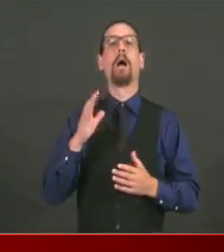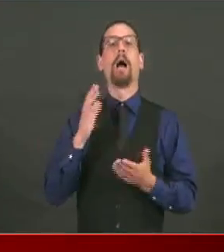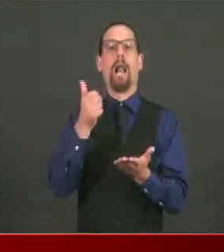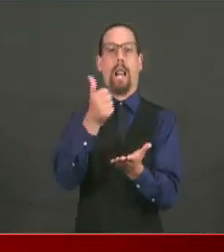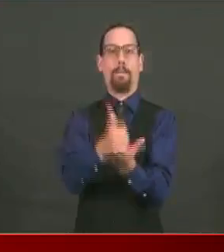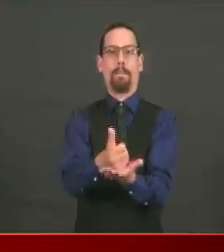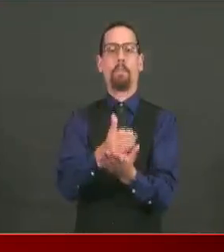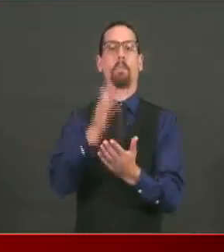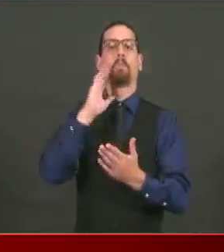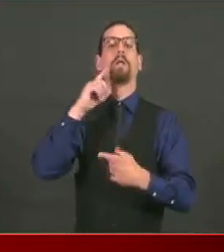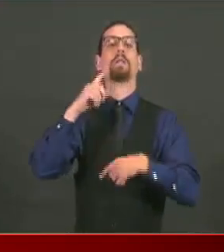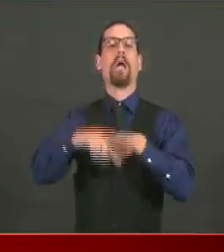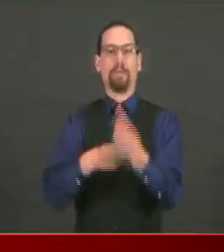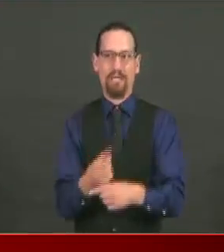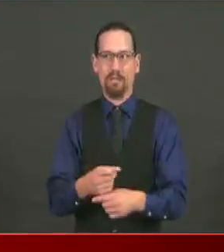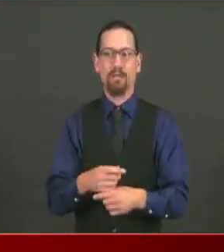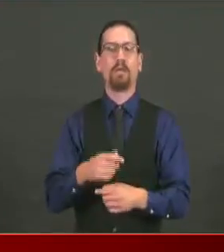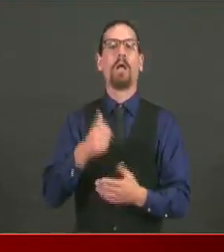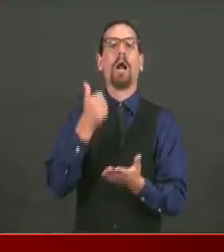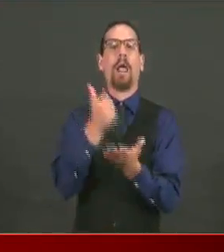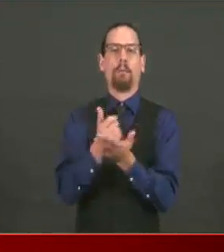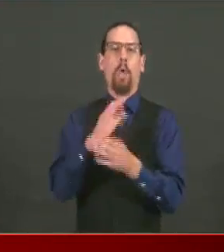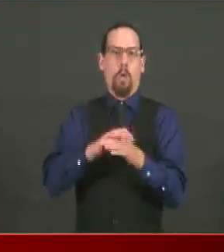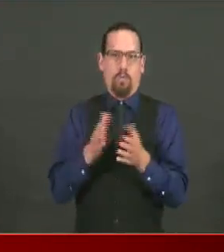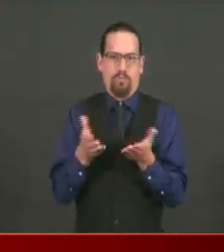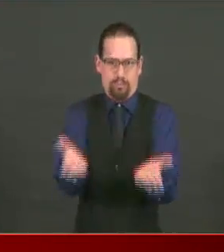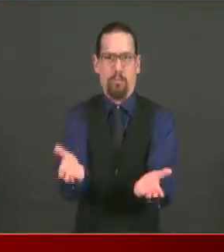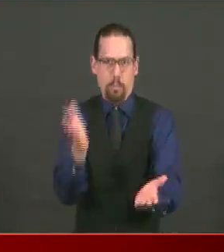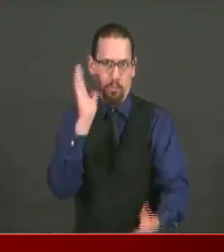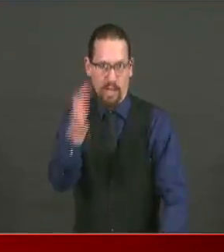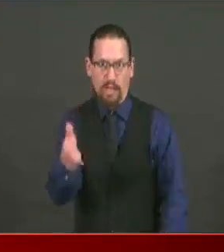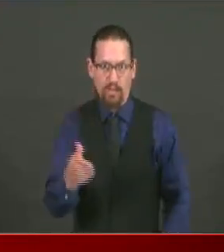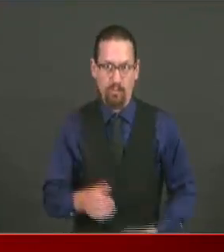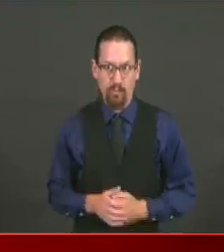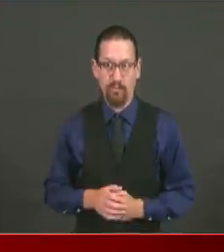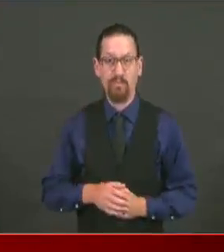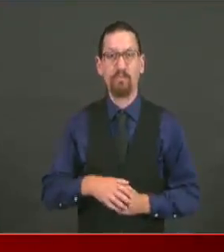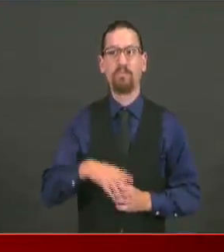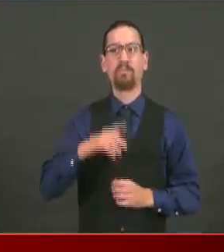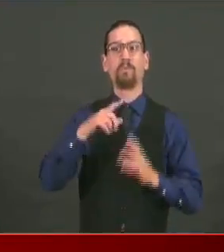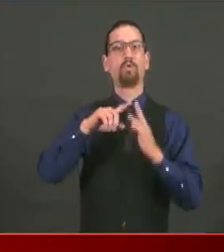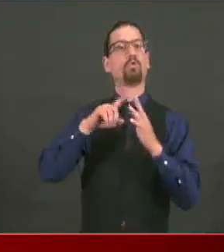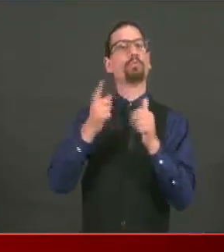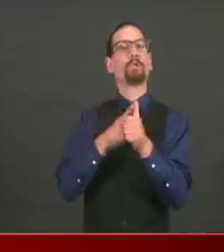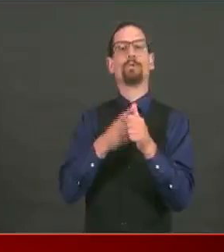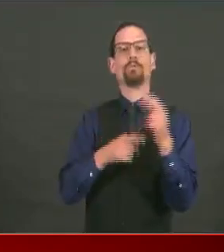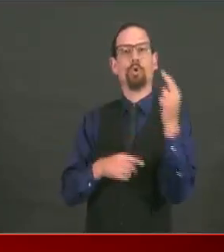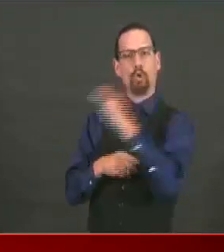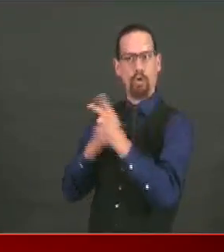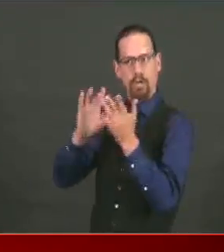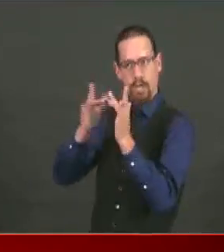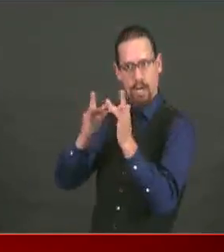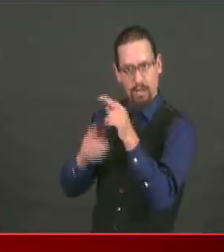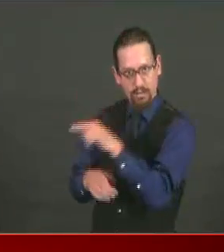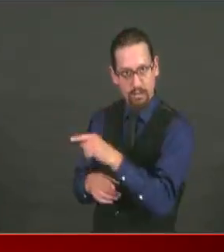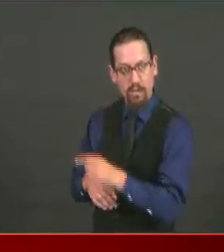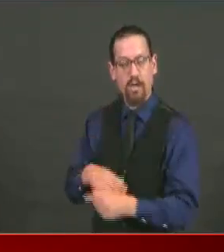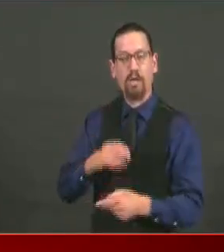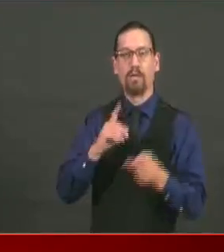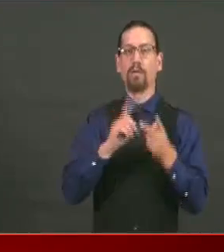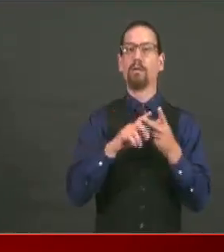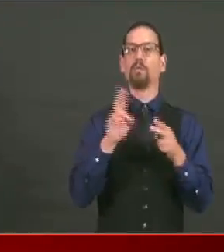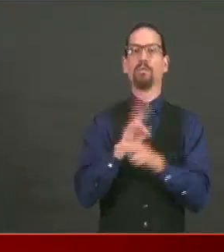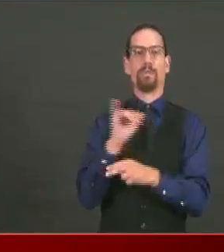we get this up and running, as we get the application online, as you start to use the program, I expect we'll hear a lot of good